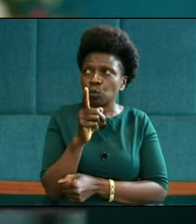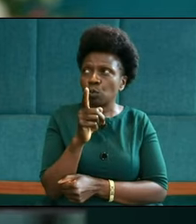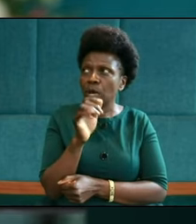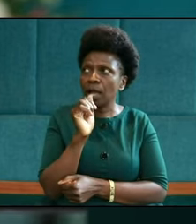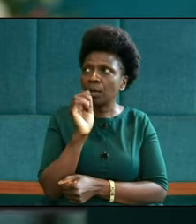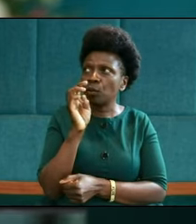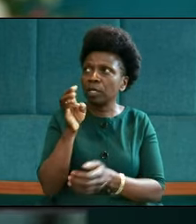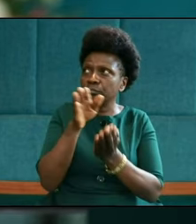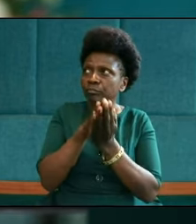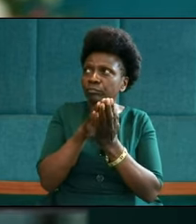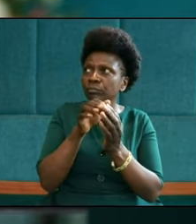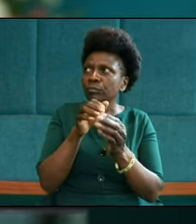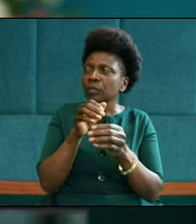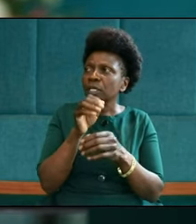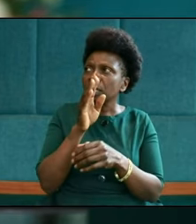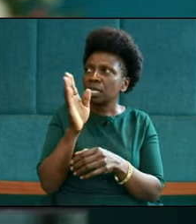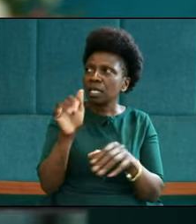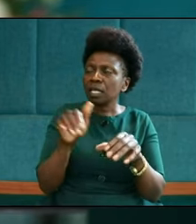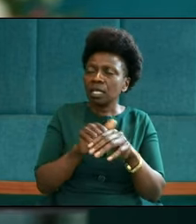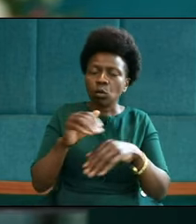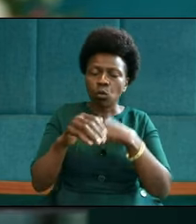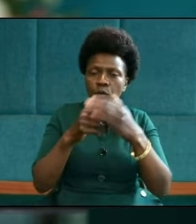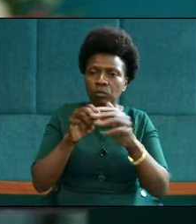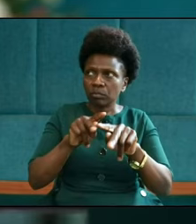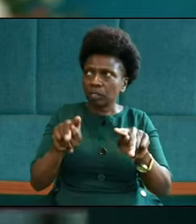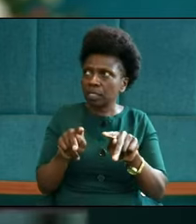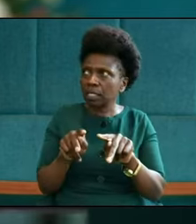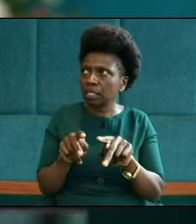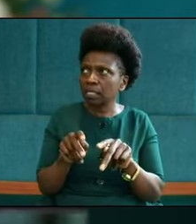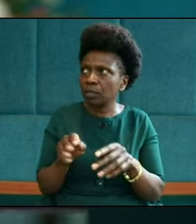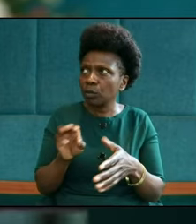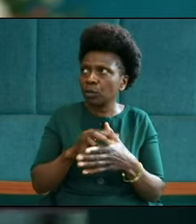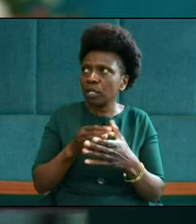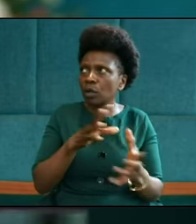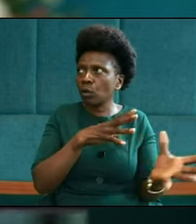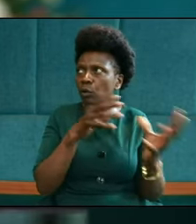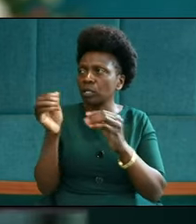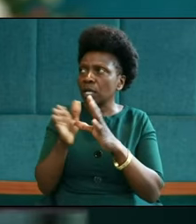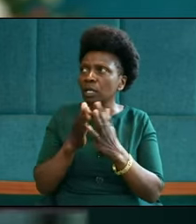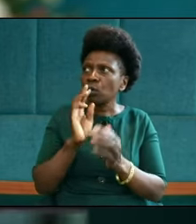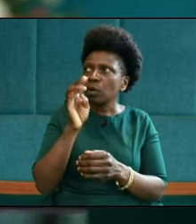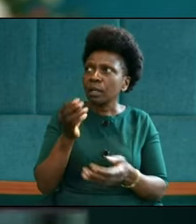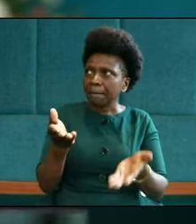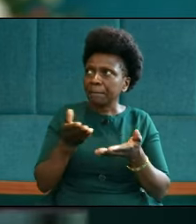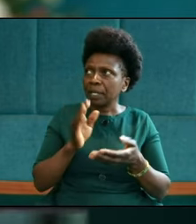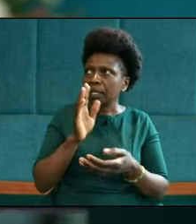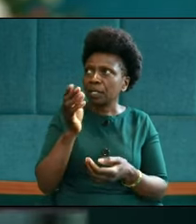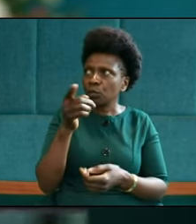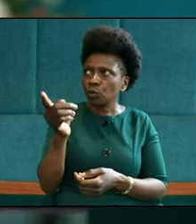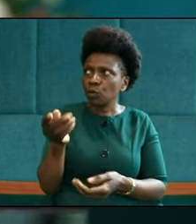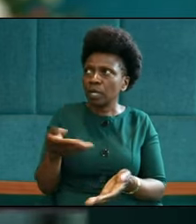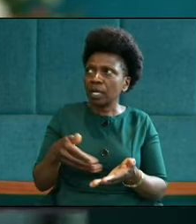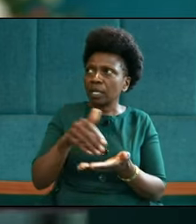I will keep thee in all places whither thou goest, and I will bring thee again into